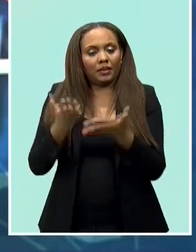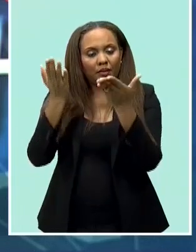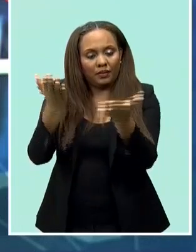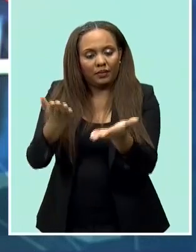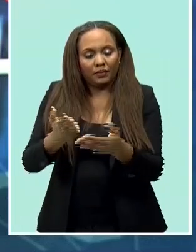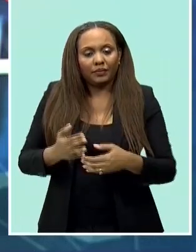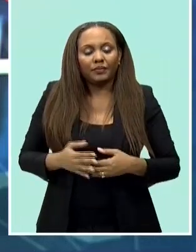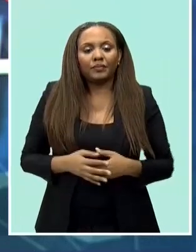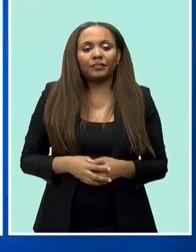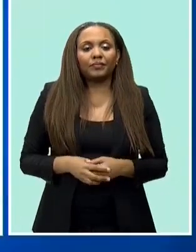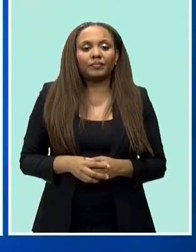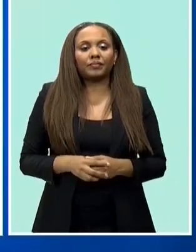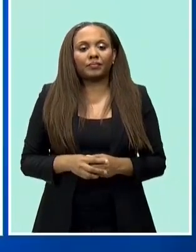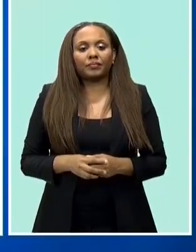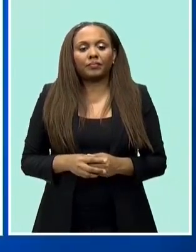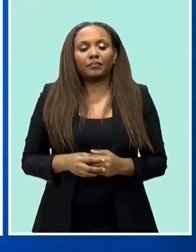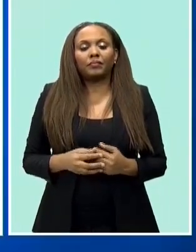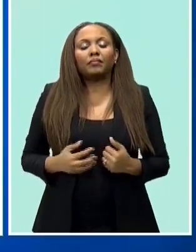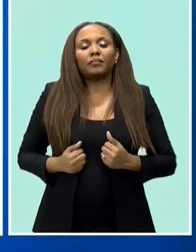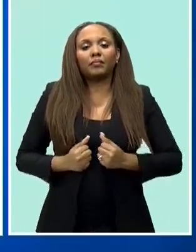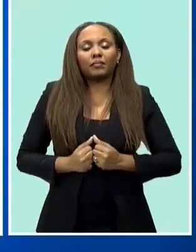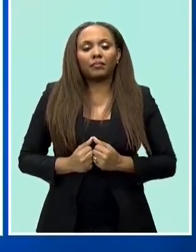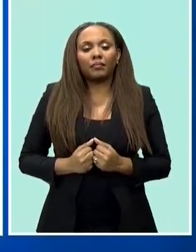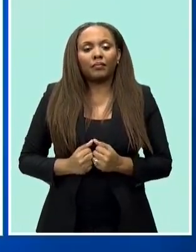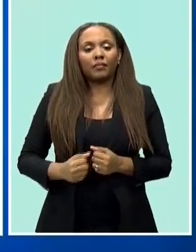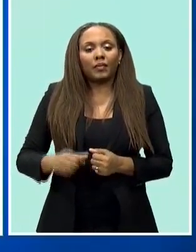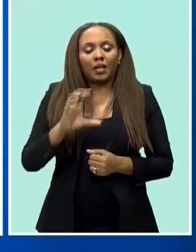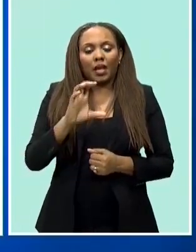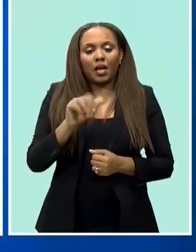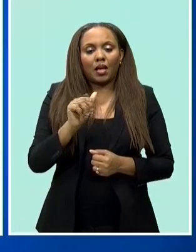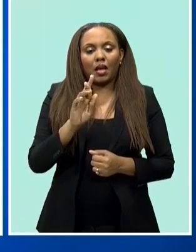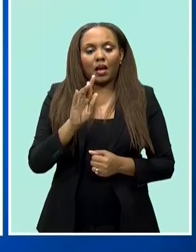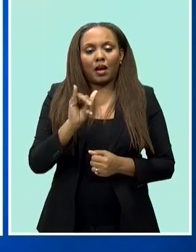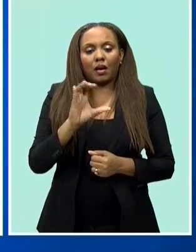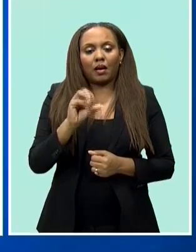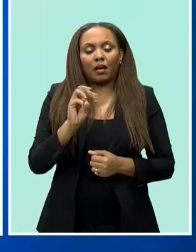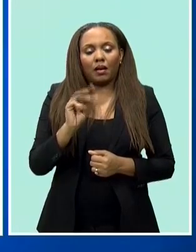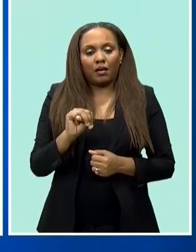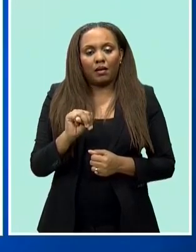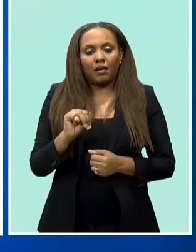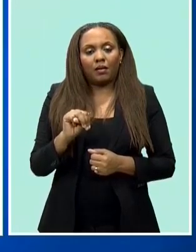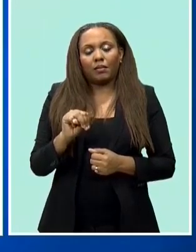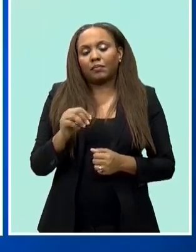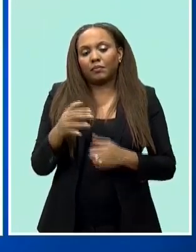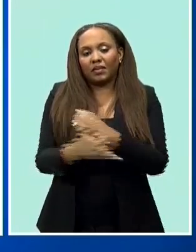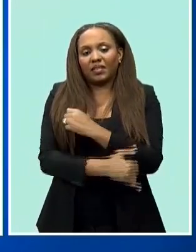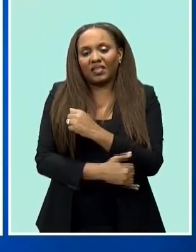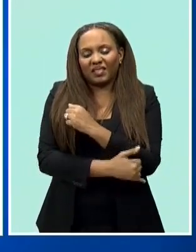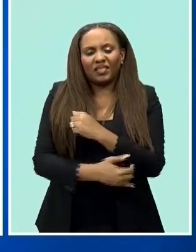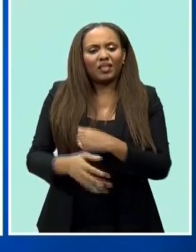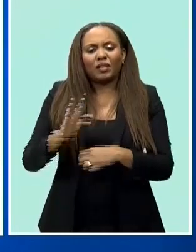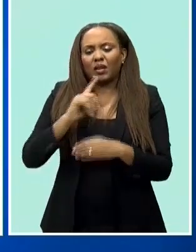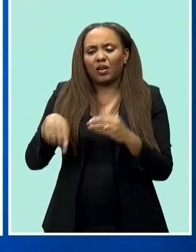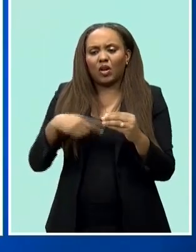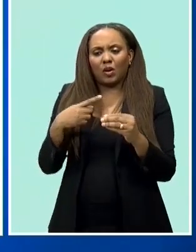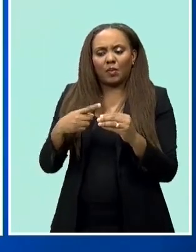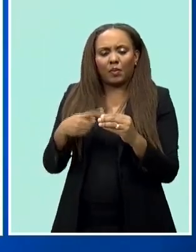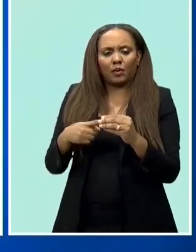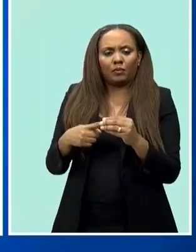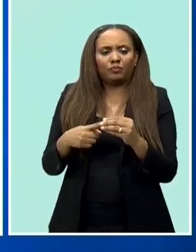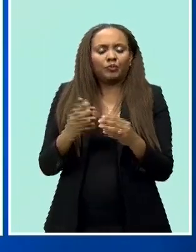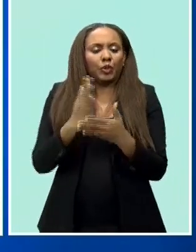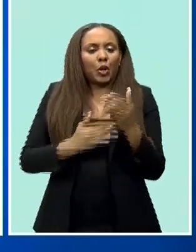report. CARICOM countries have been arguing that the threat by banks in developed countries to withdraw correspondent banking